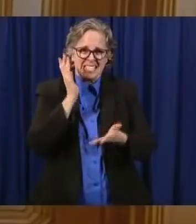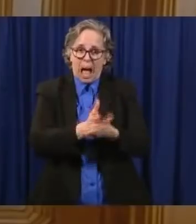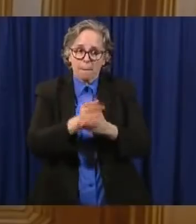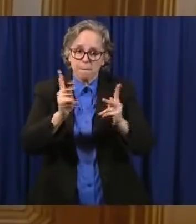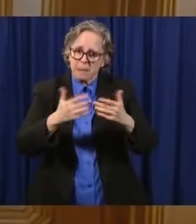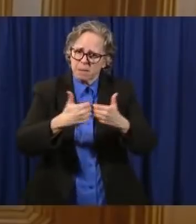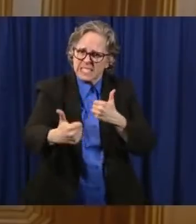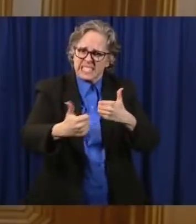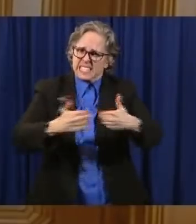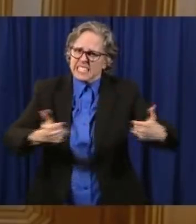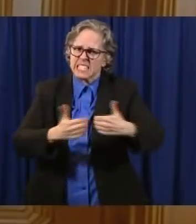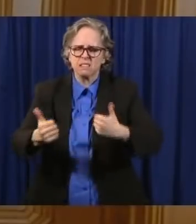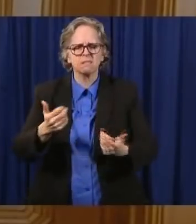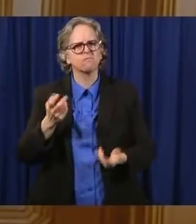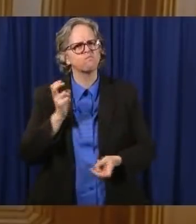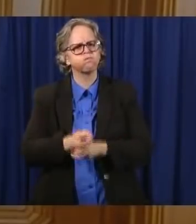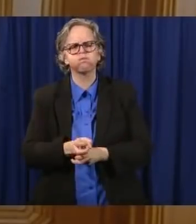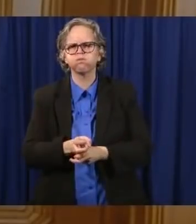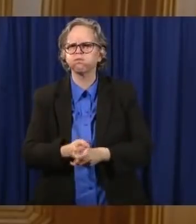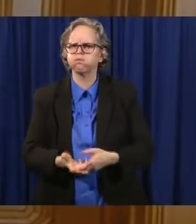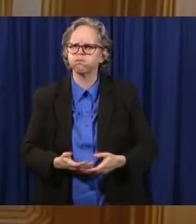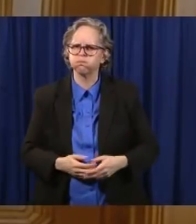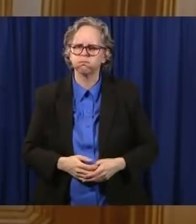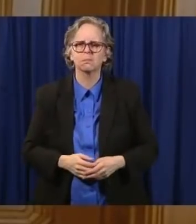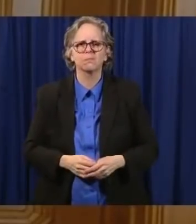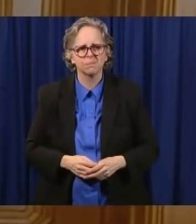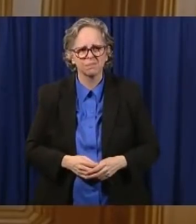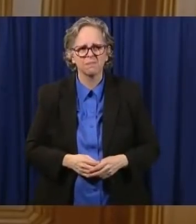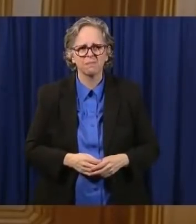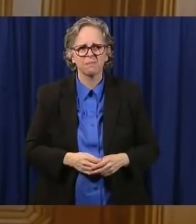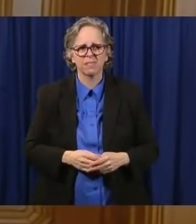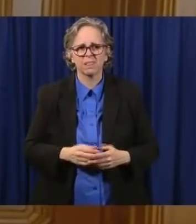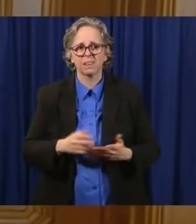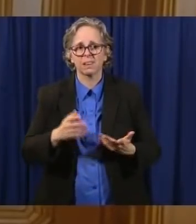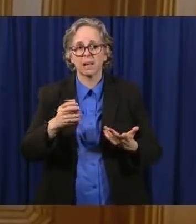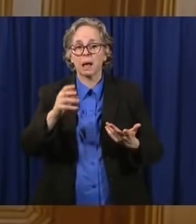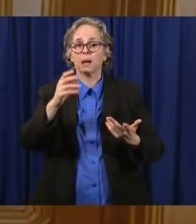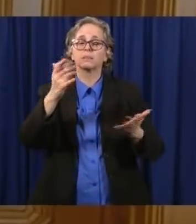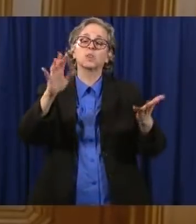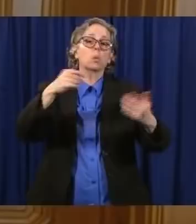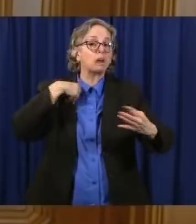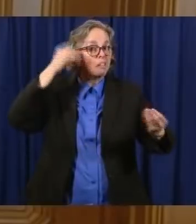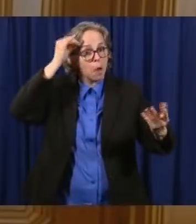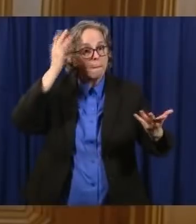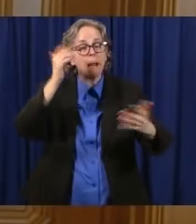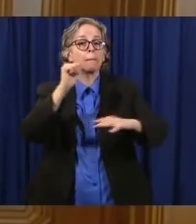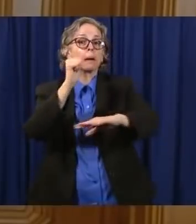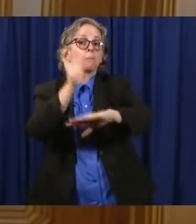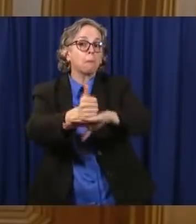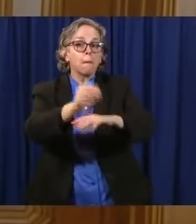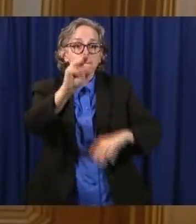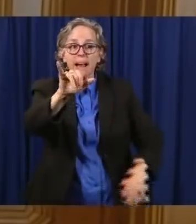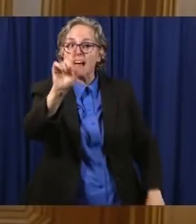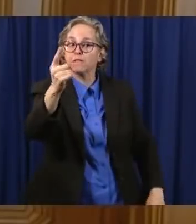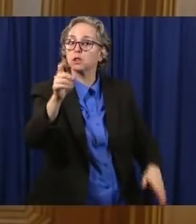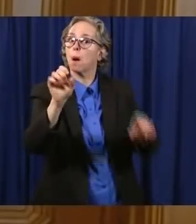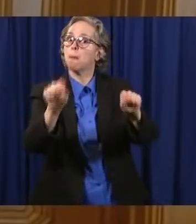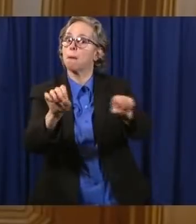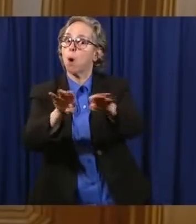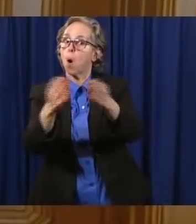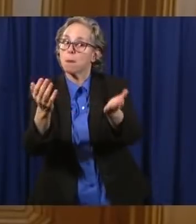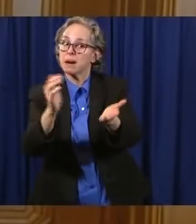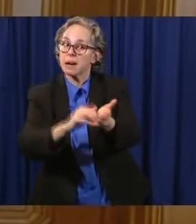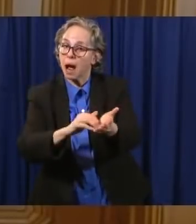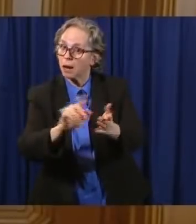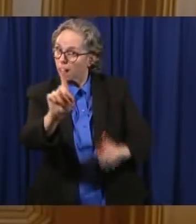in the general public. So we set the date of May 1st with the idea that we couldn't see, based on the